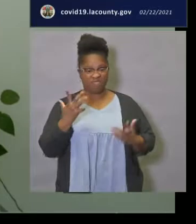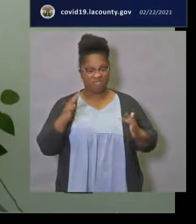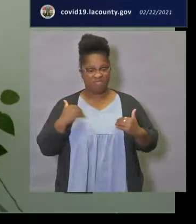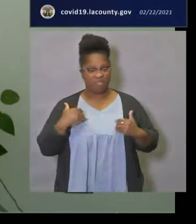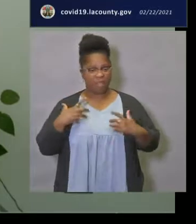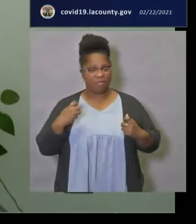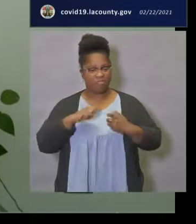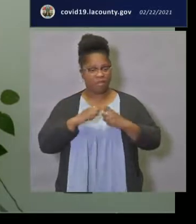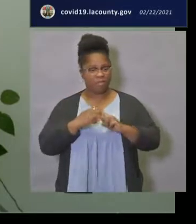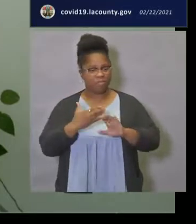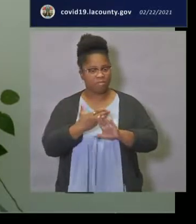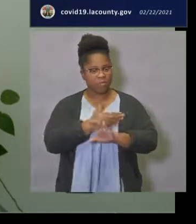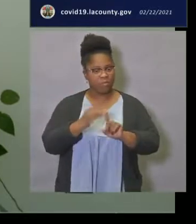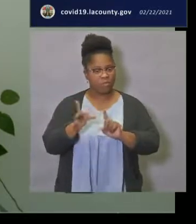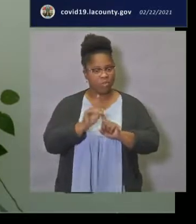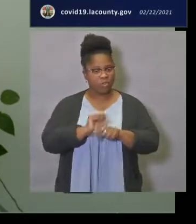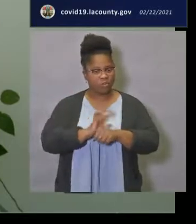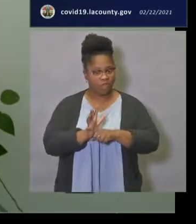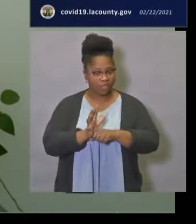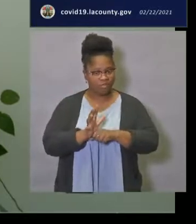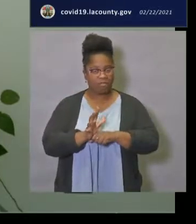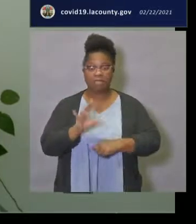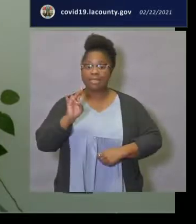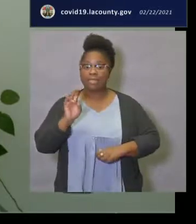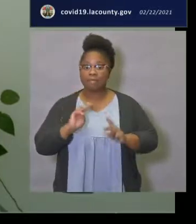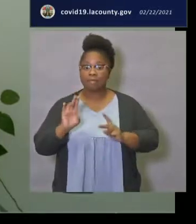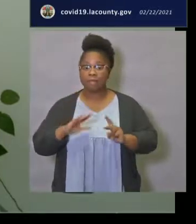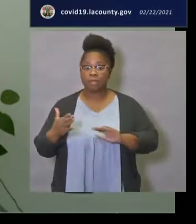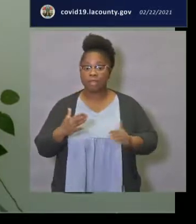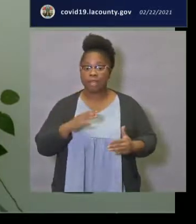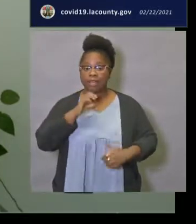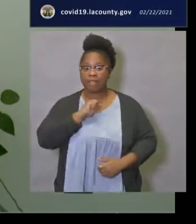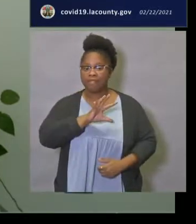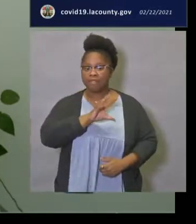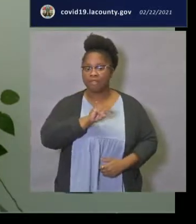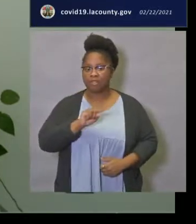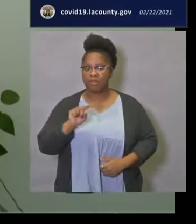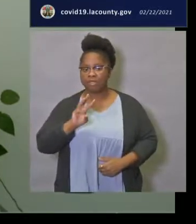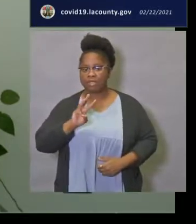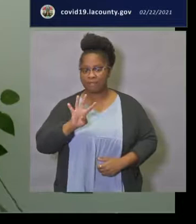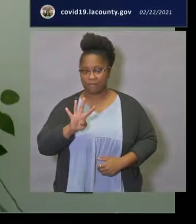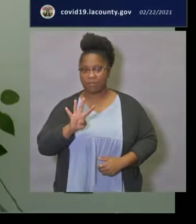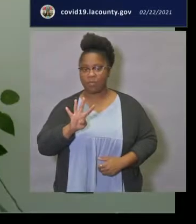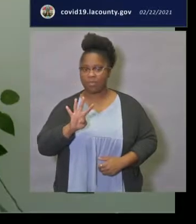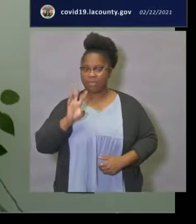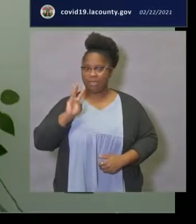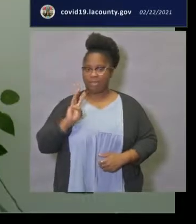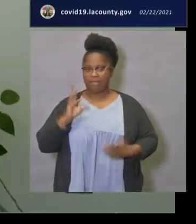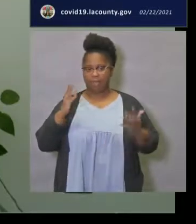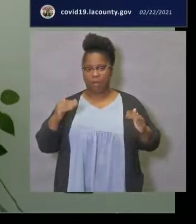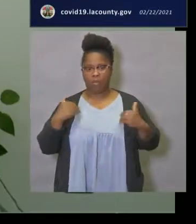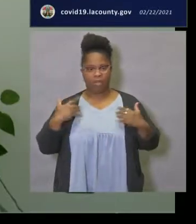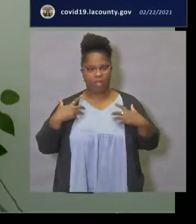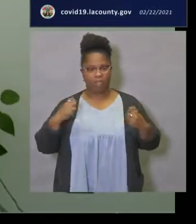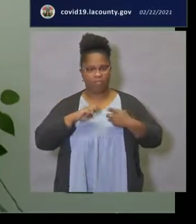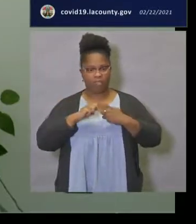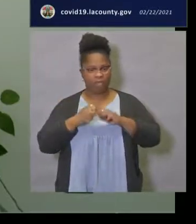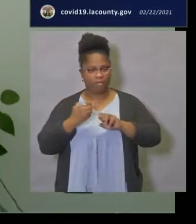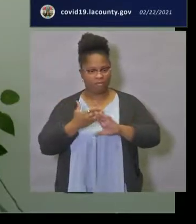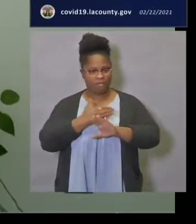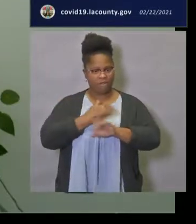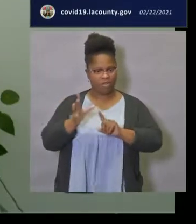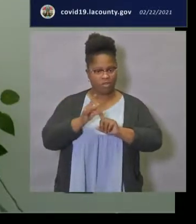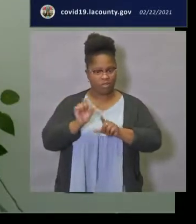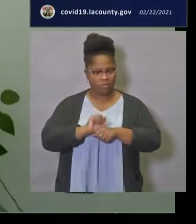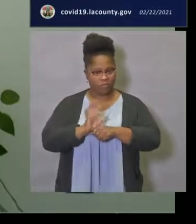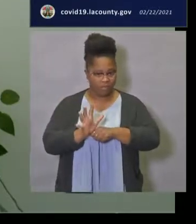conditions. 7 people who died are between the ages of 50 and 64, and 6 people had underlying health conditions. 2